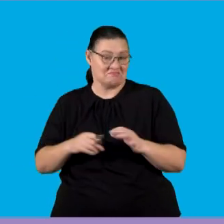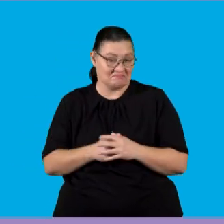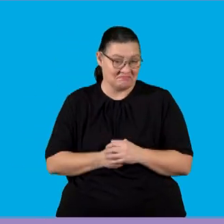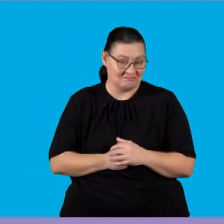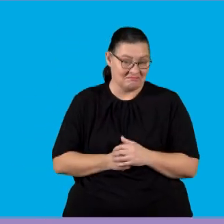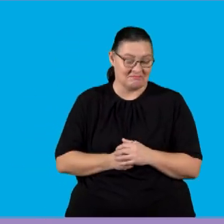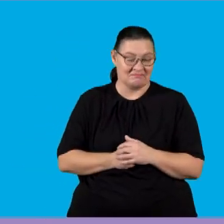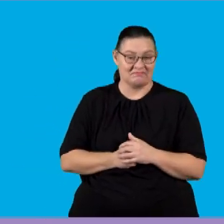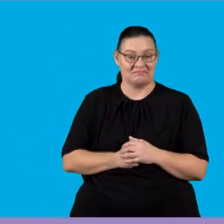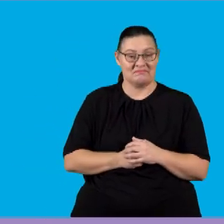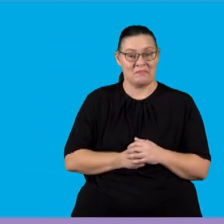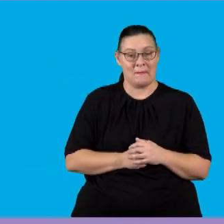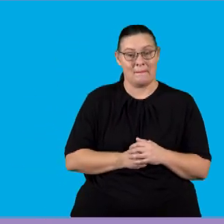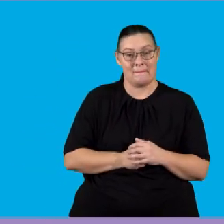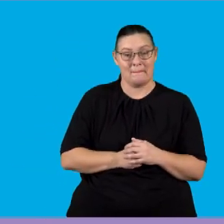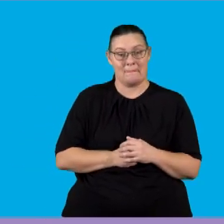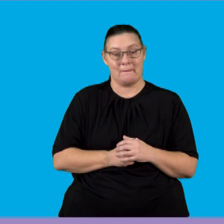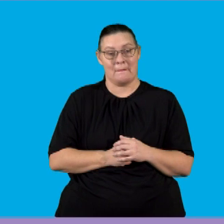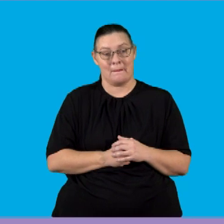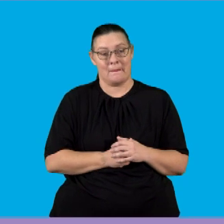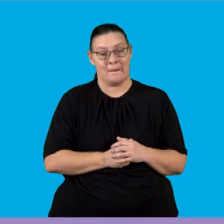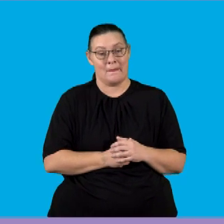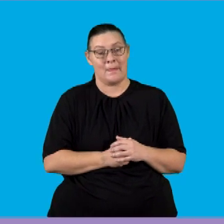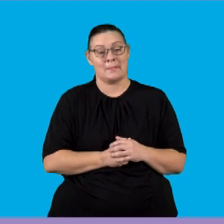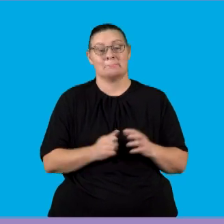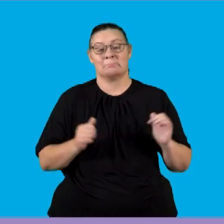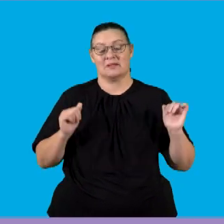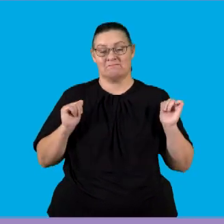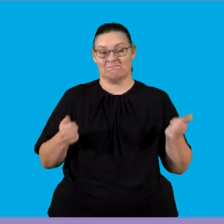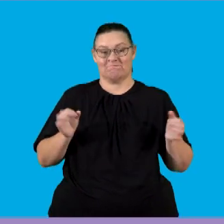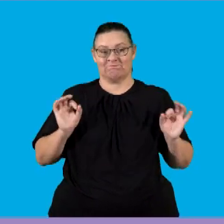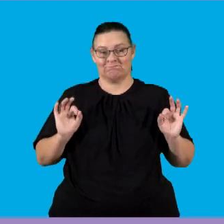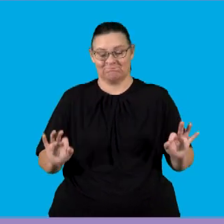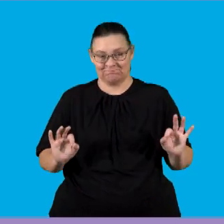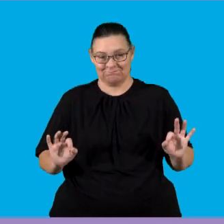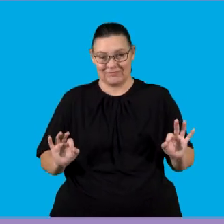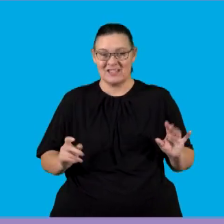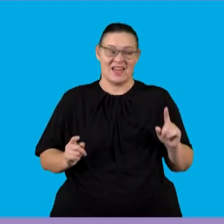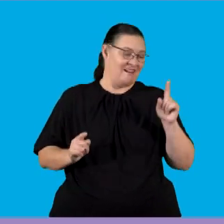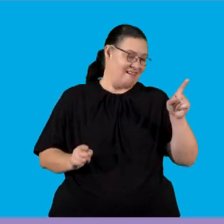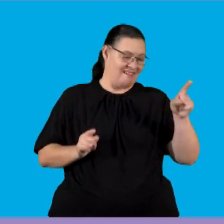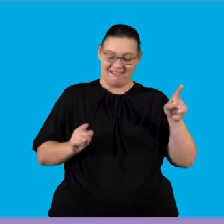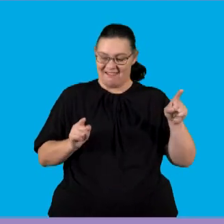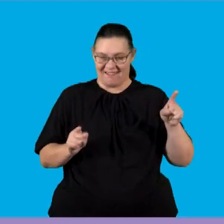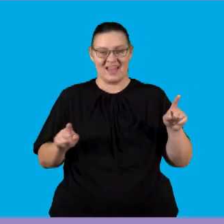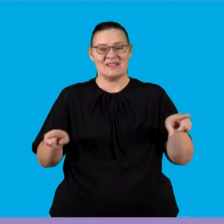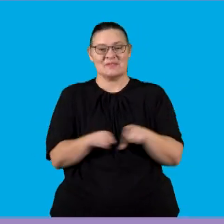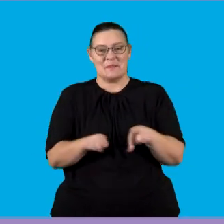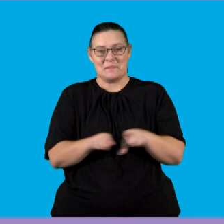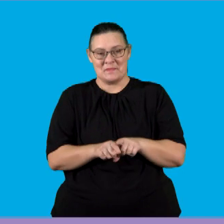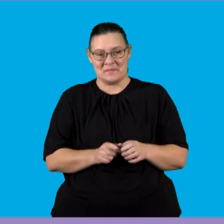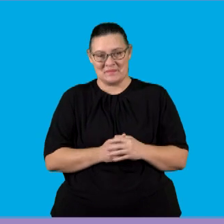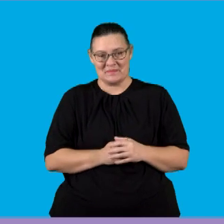the exponent 1, 2, 3, 4, 5, and 6, like we have been doing. So